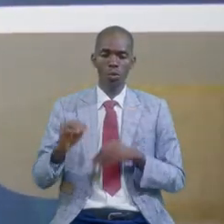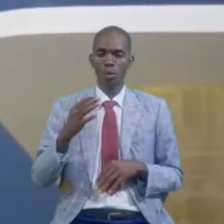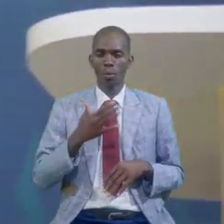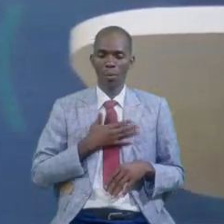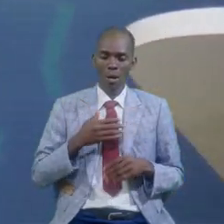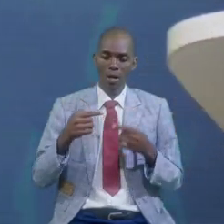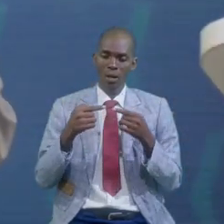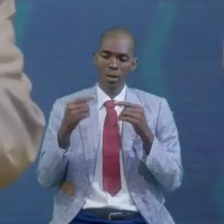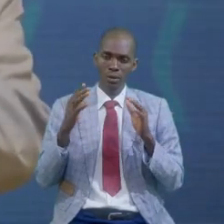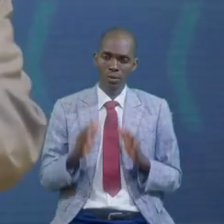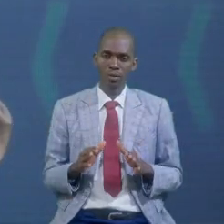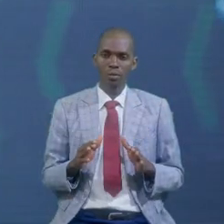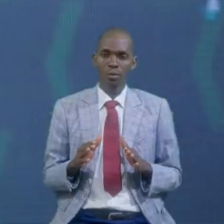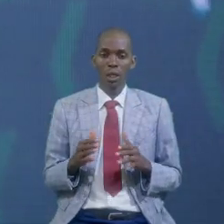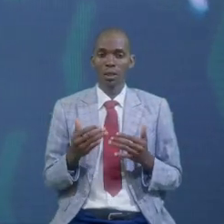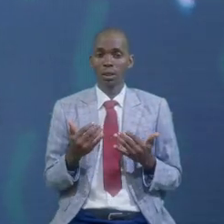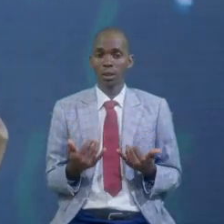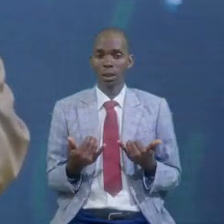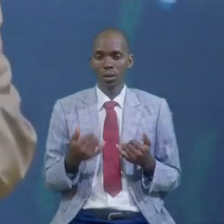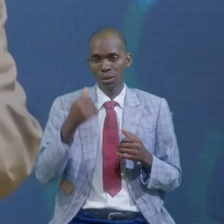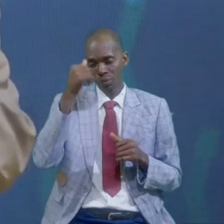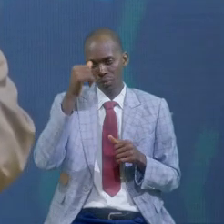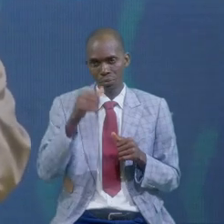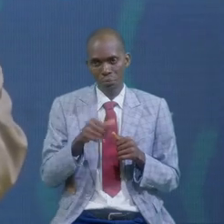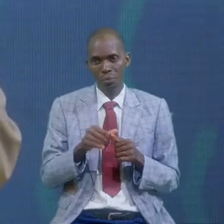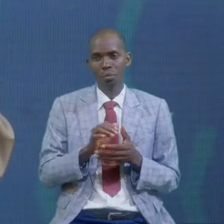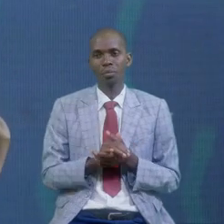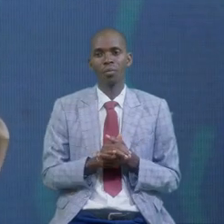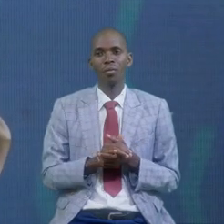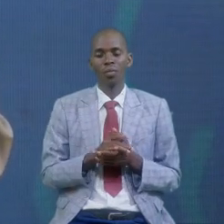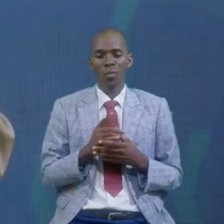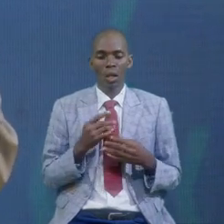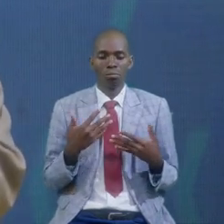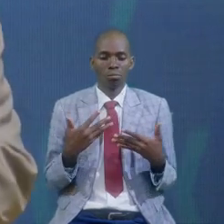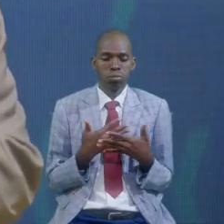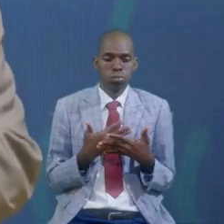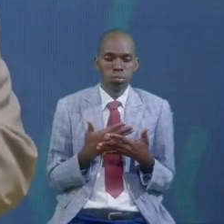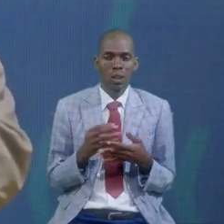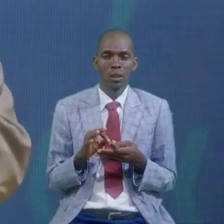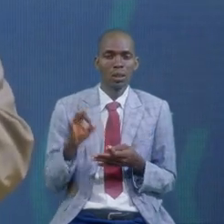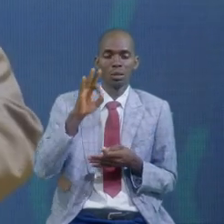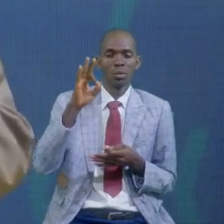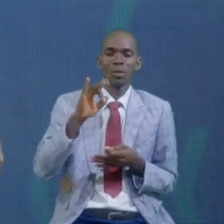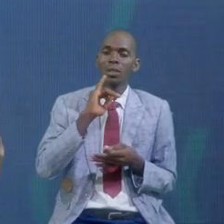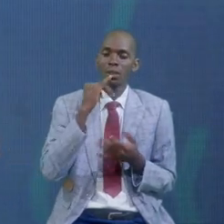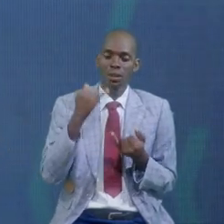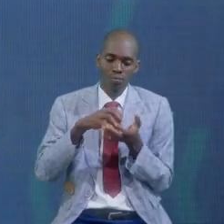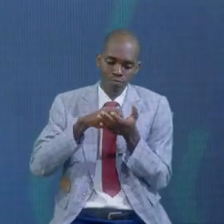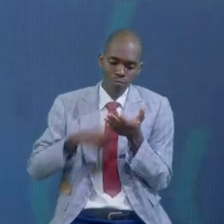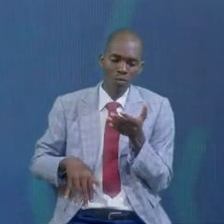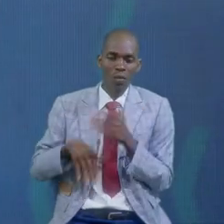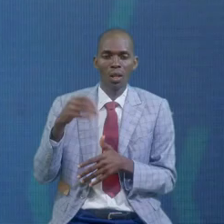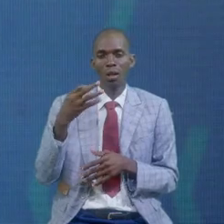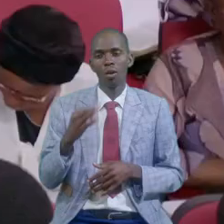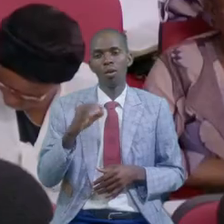enemy? And now, remember, the trembling spirit had been taken out of Elijah now.